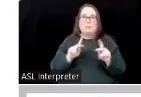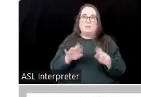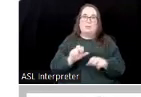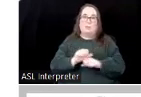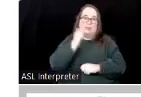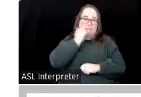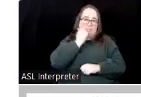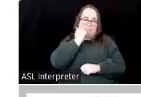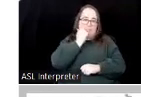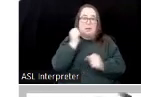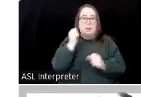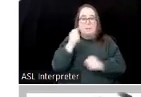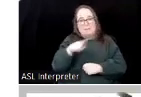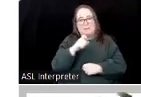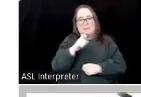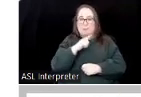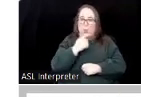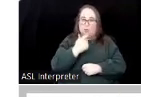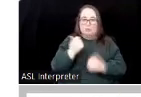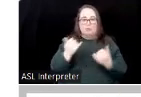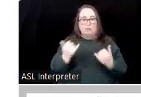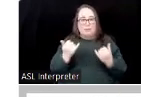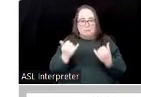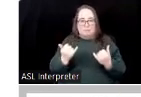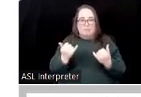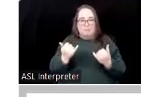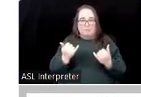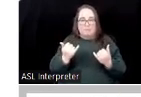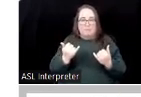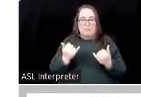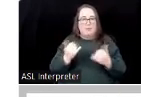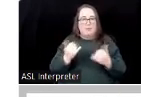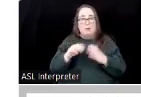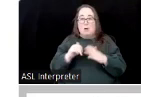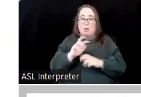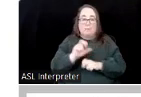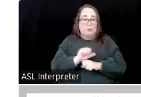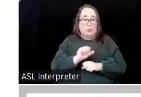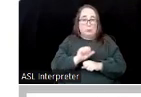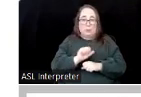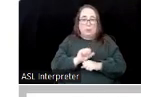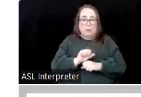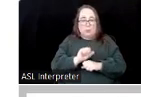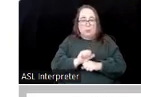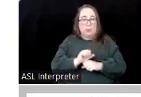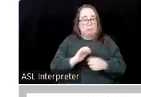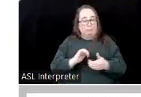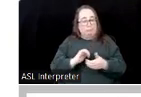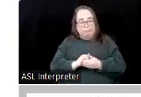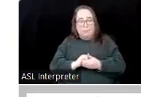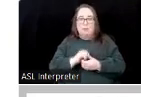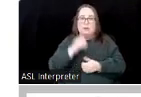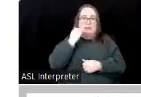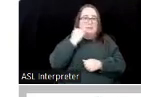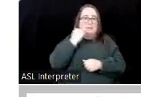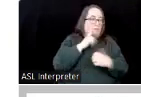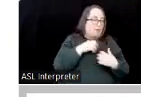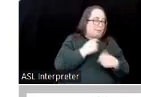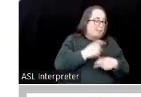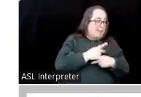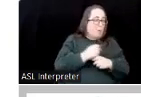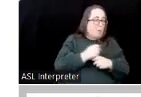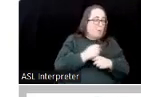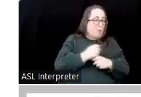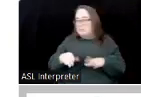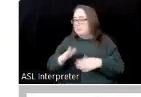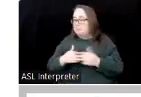to day. Many of you who are joining us today, who spend all of your work collaborating across sector, whether you're on the healthcare side or you're on the housing